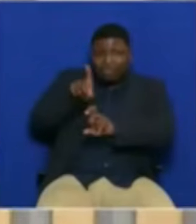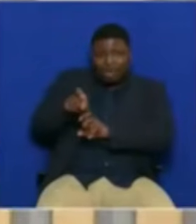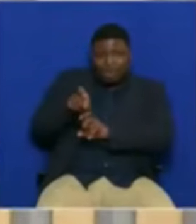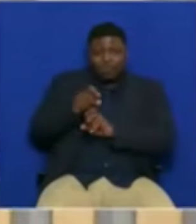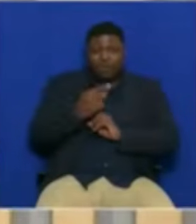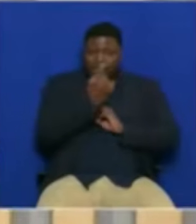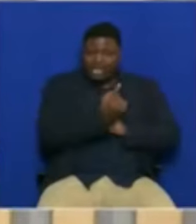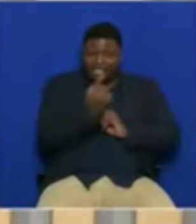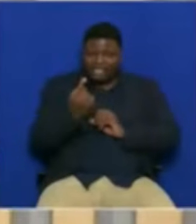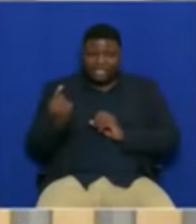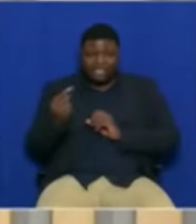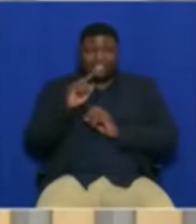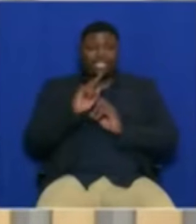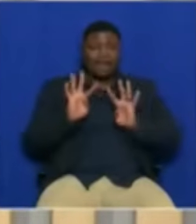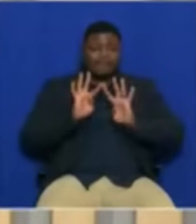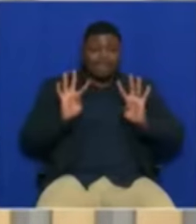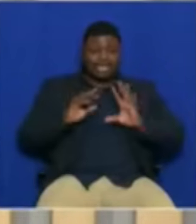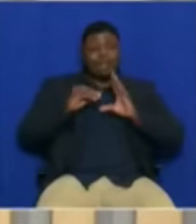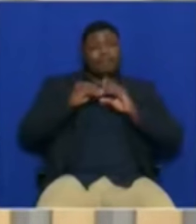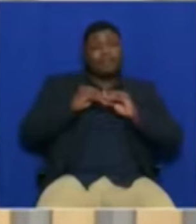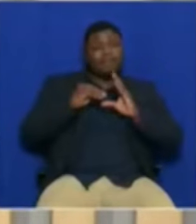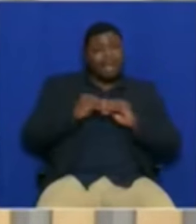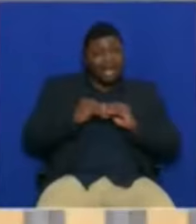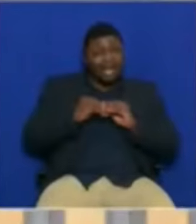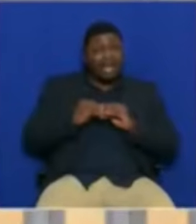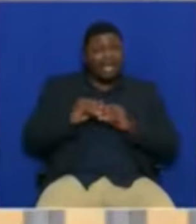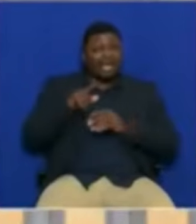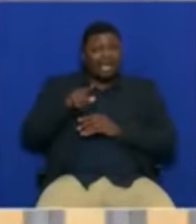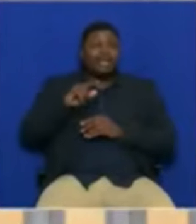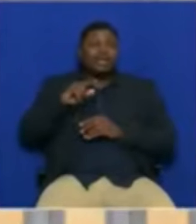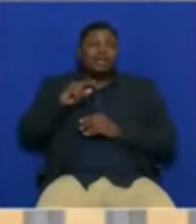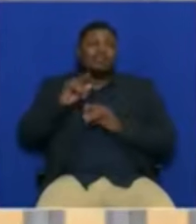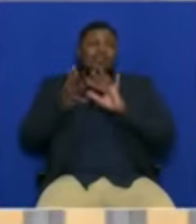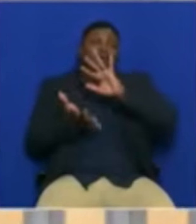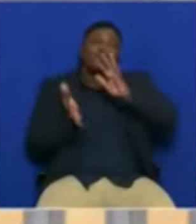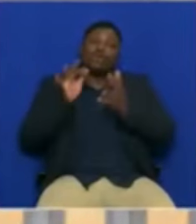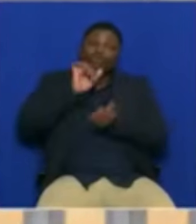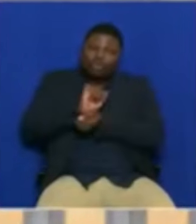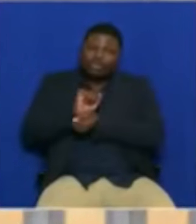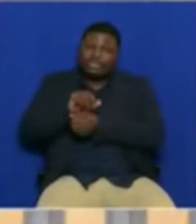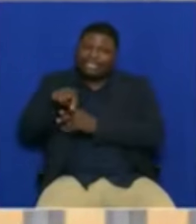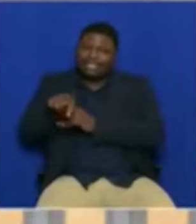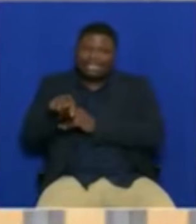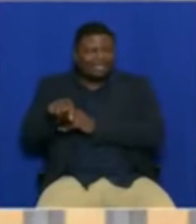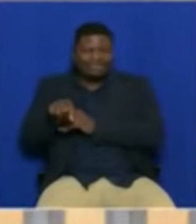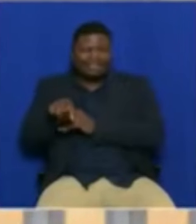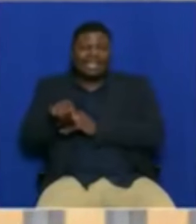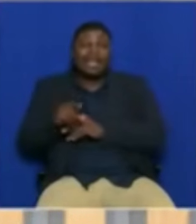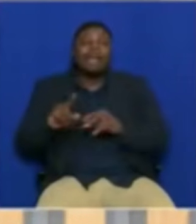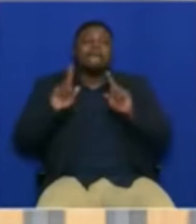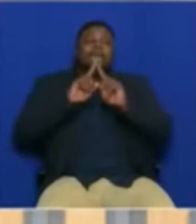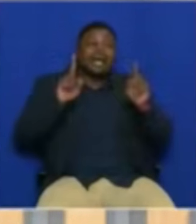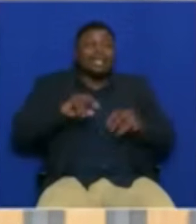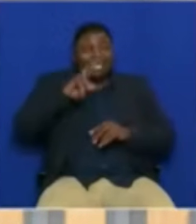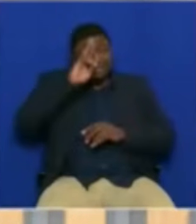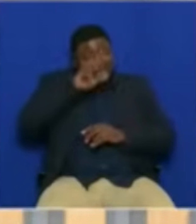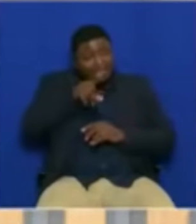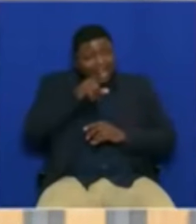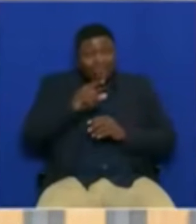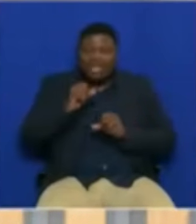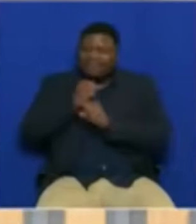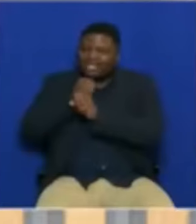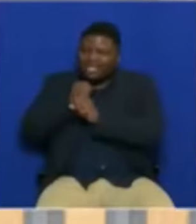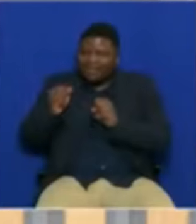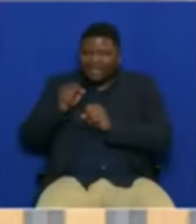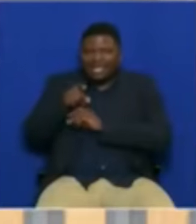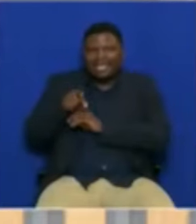for, then No, I would not want you to go there because you have not specified, at least as I